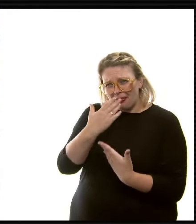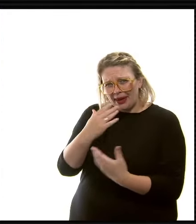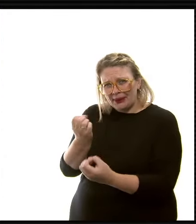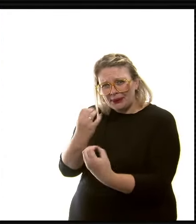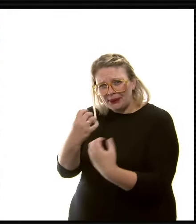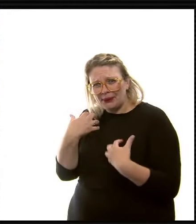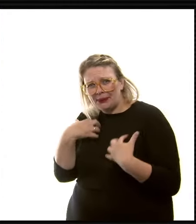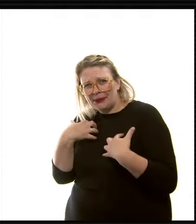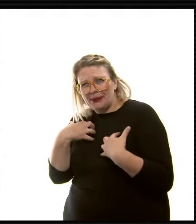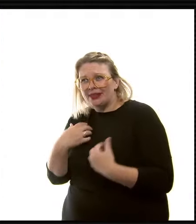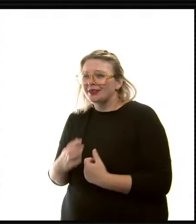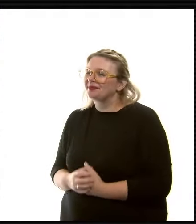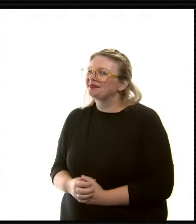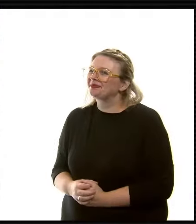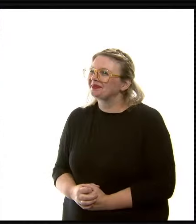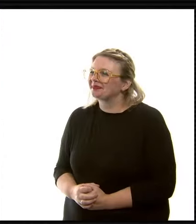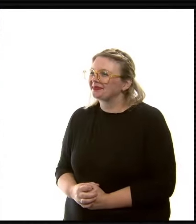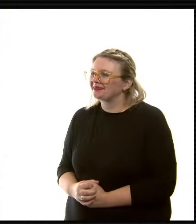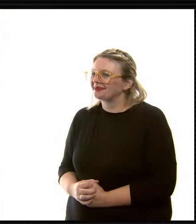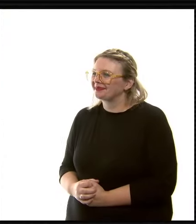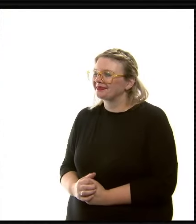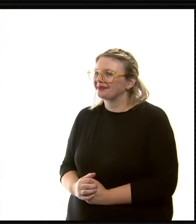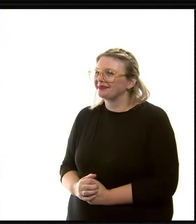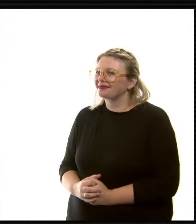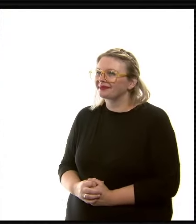Ellen. Thanks, you guys. Thank you. Thank you, guys.